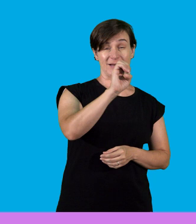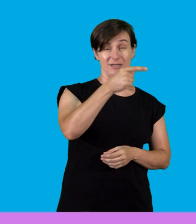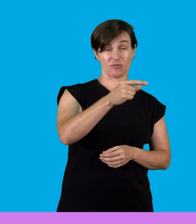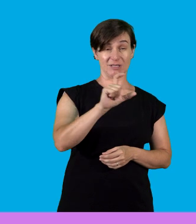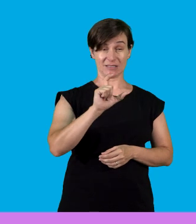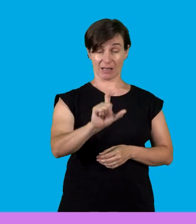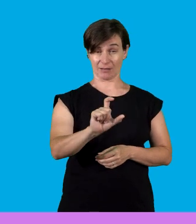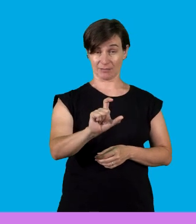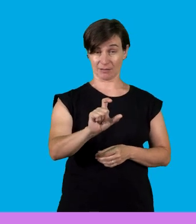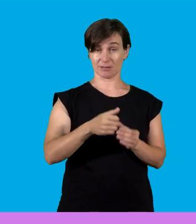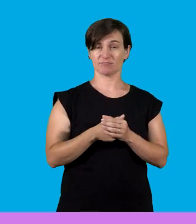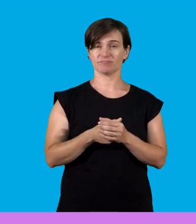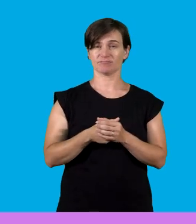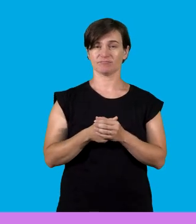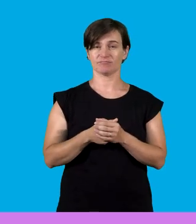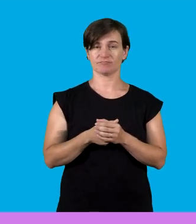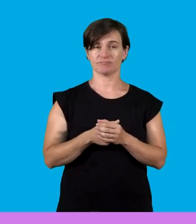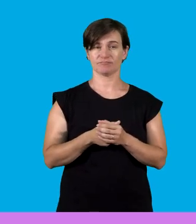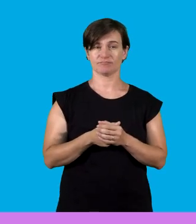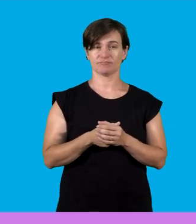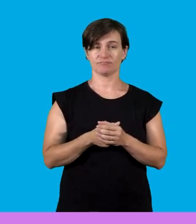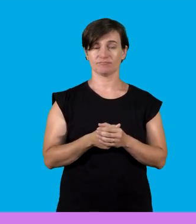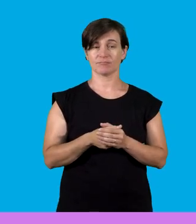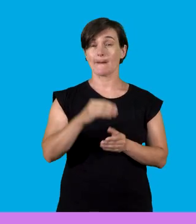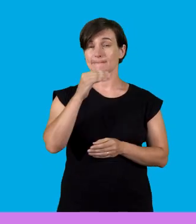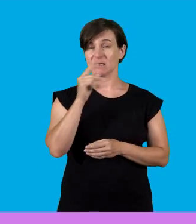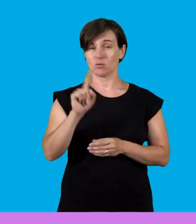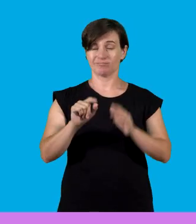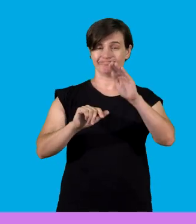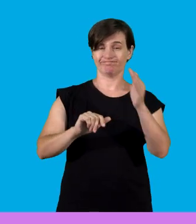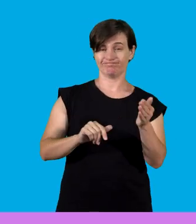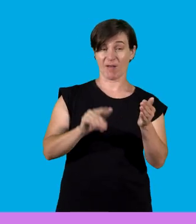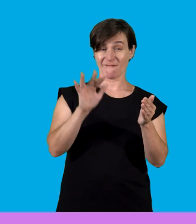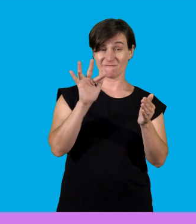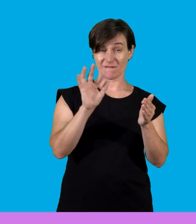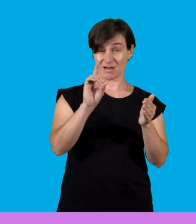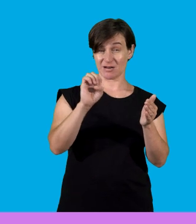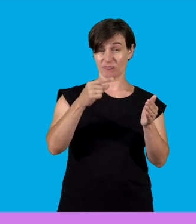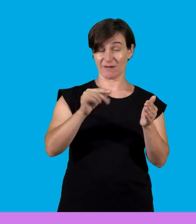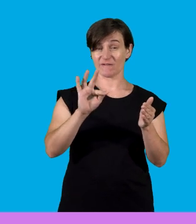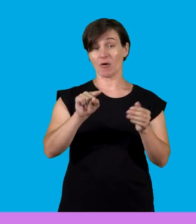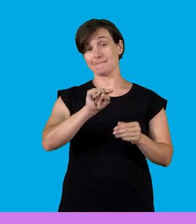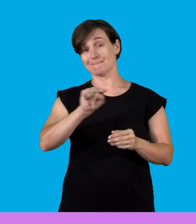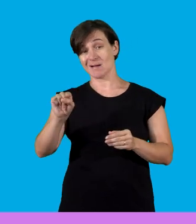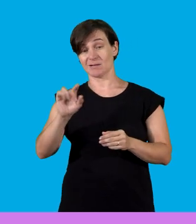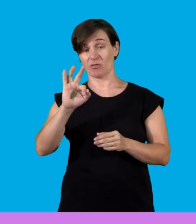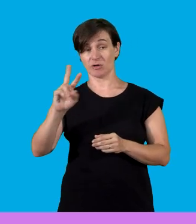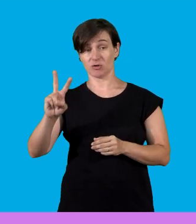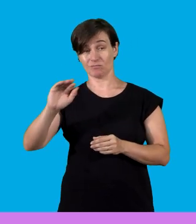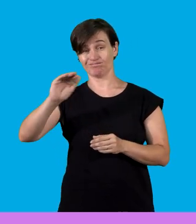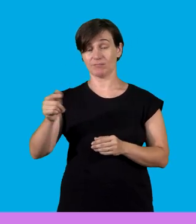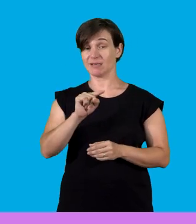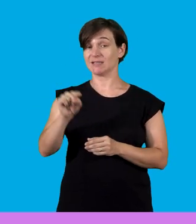one. If you want degrees Celsius, it's going to be degrees Fahrenheit minus 32 divided